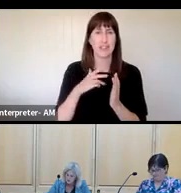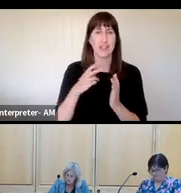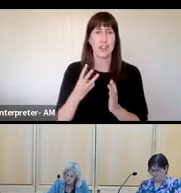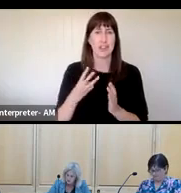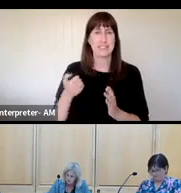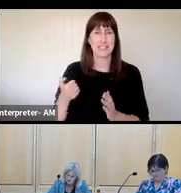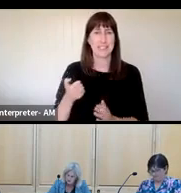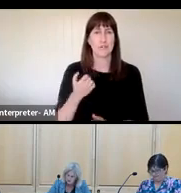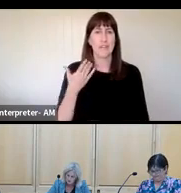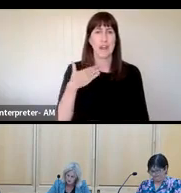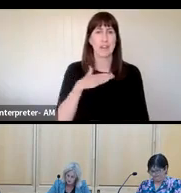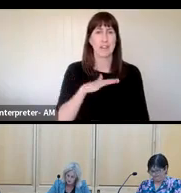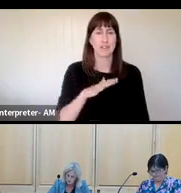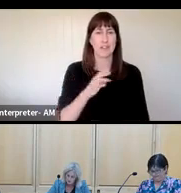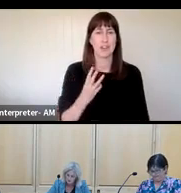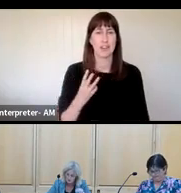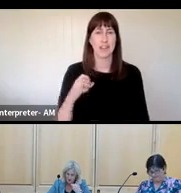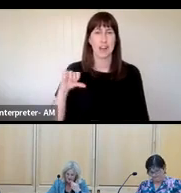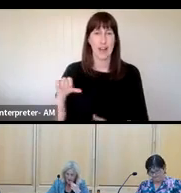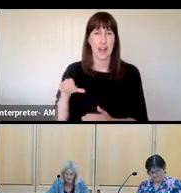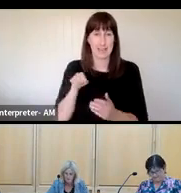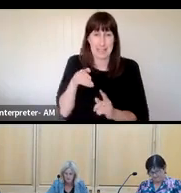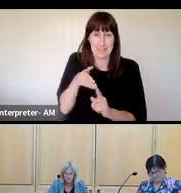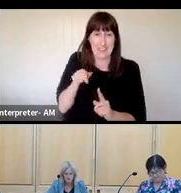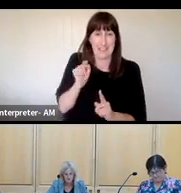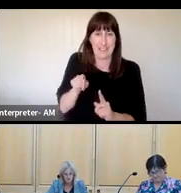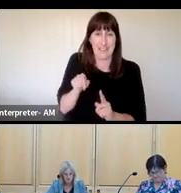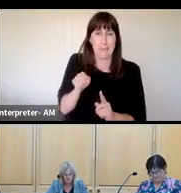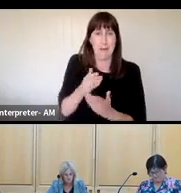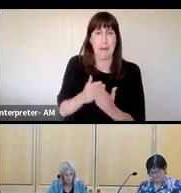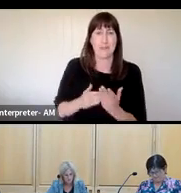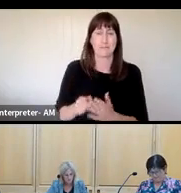536 to 539 of this Act.